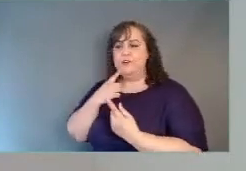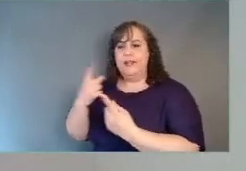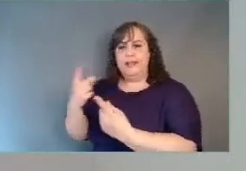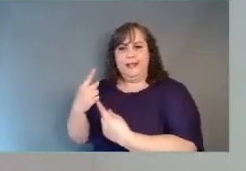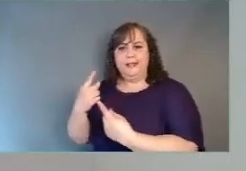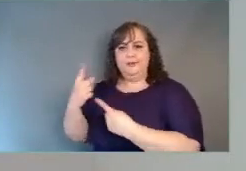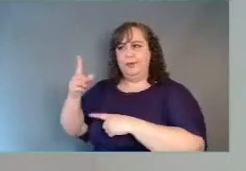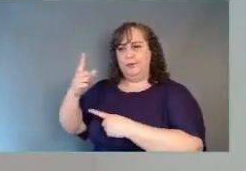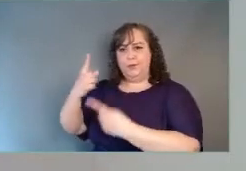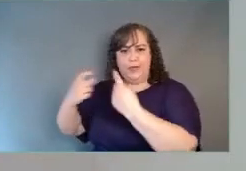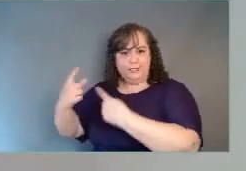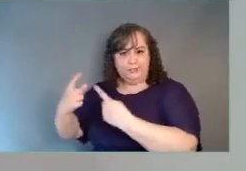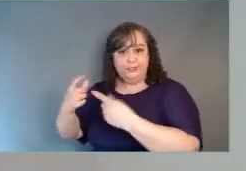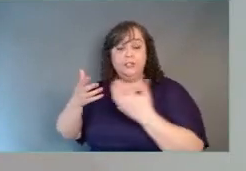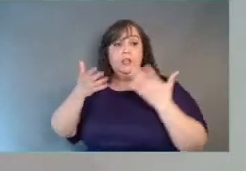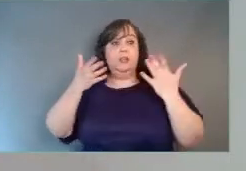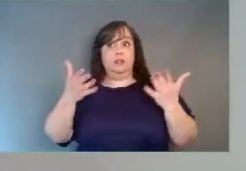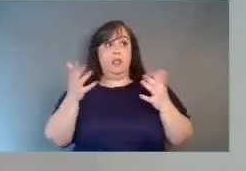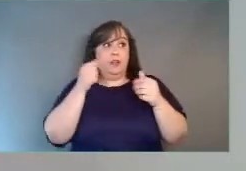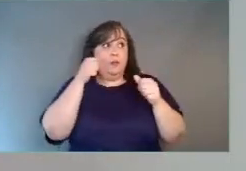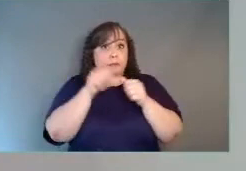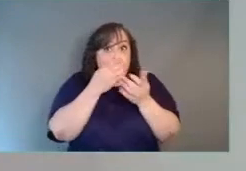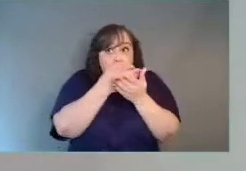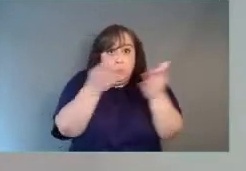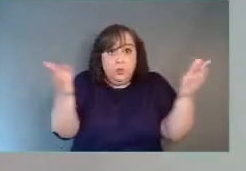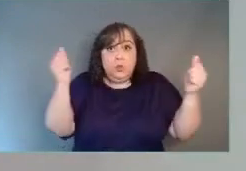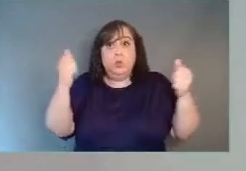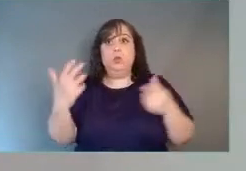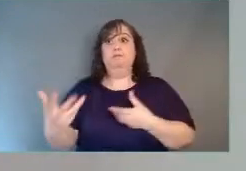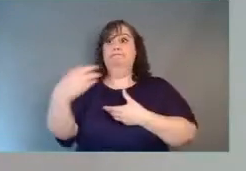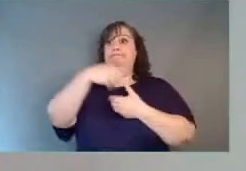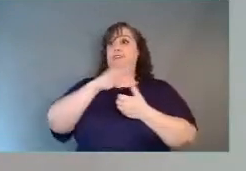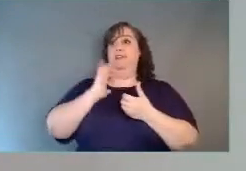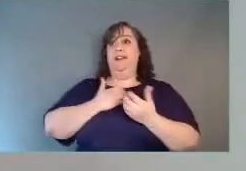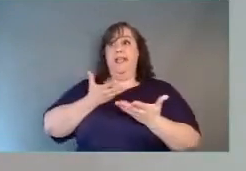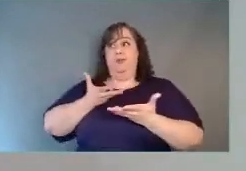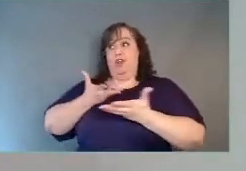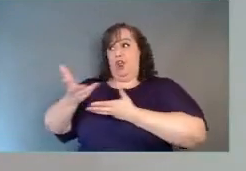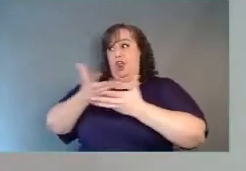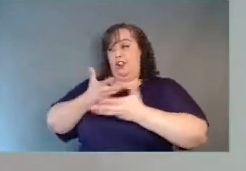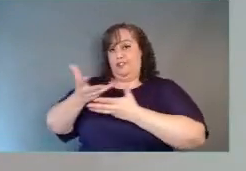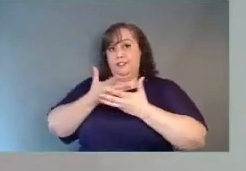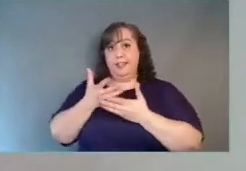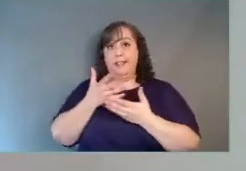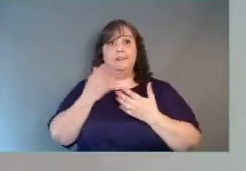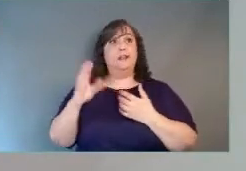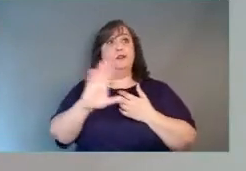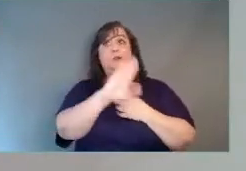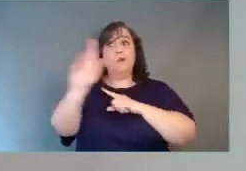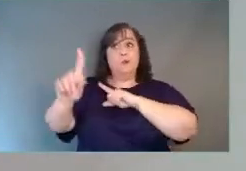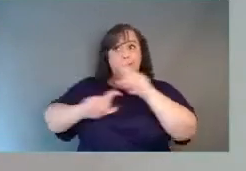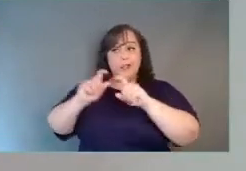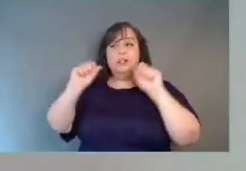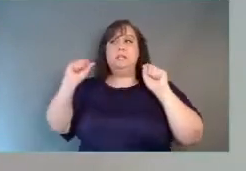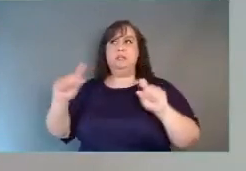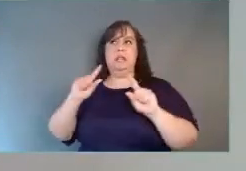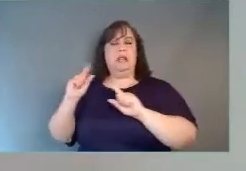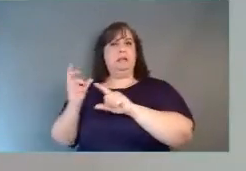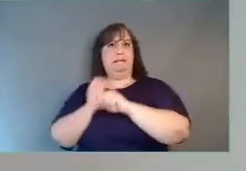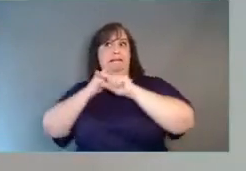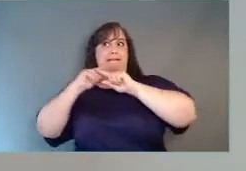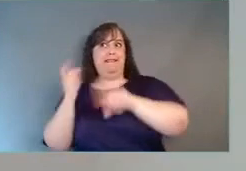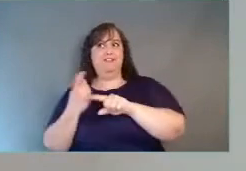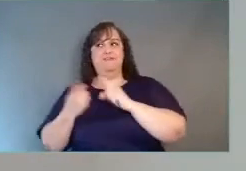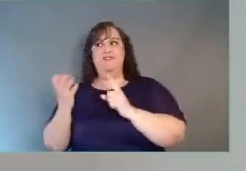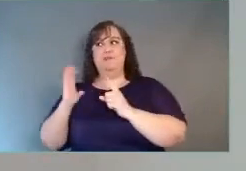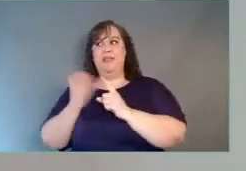too can join the conversation and have your questions answered by our guests using the hashtag AskNASA on